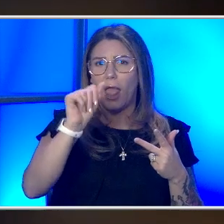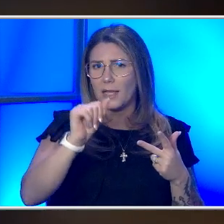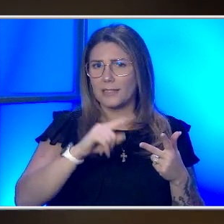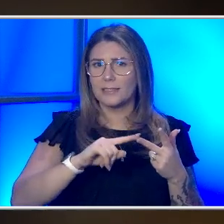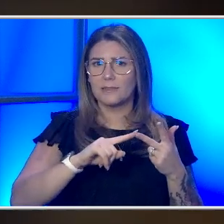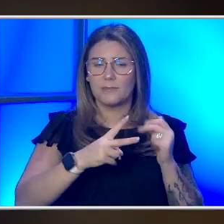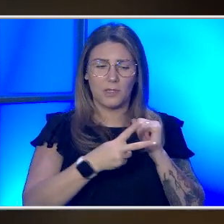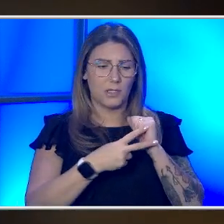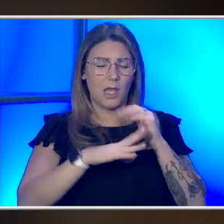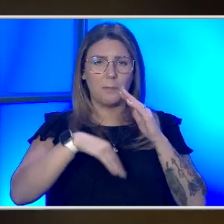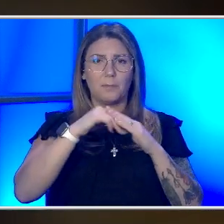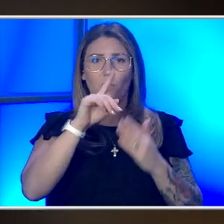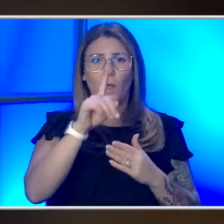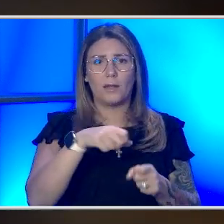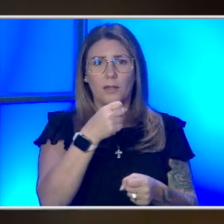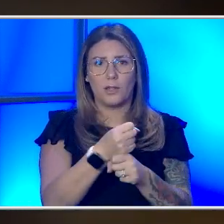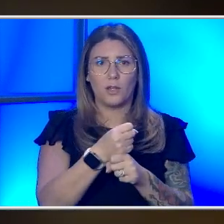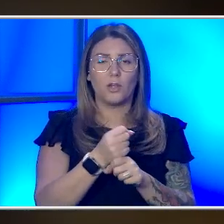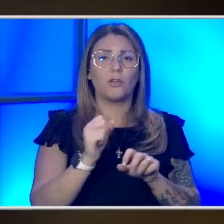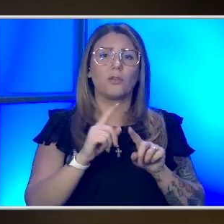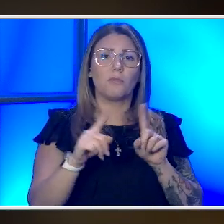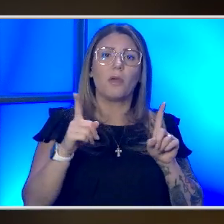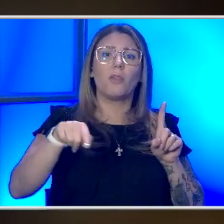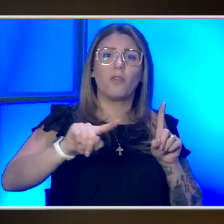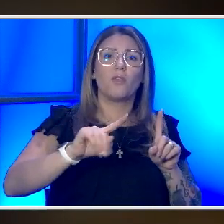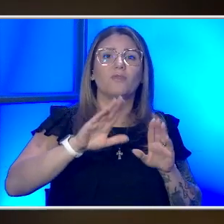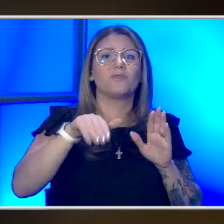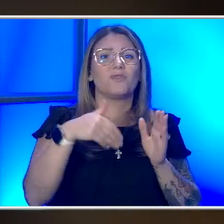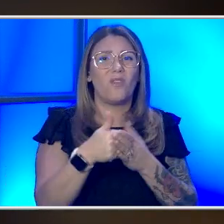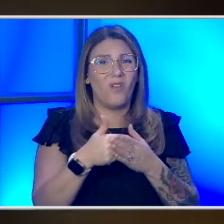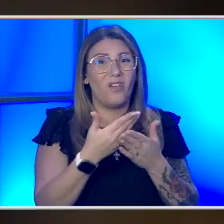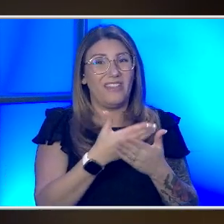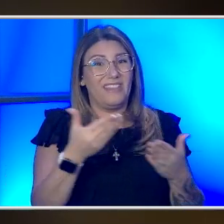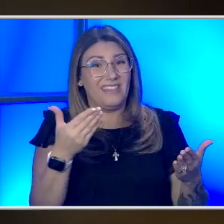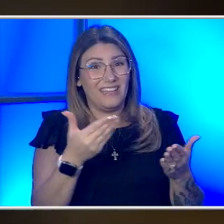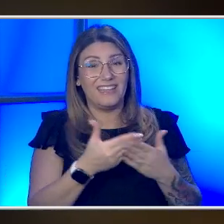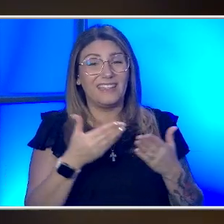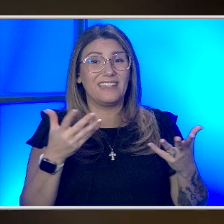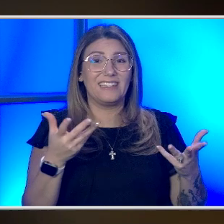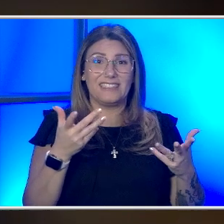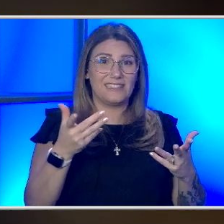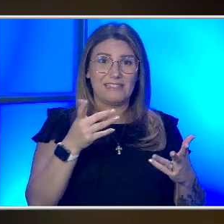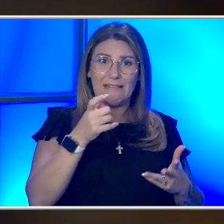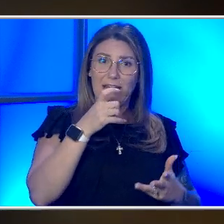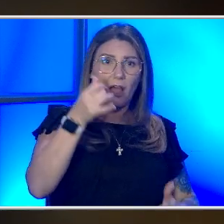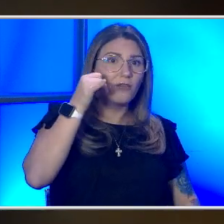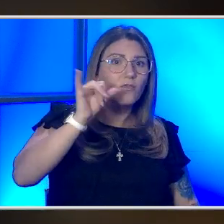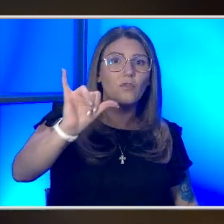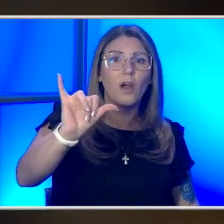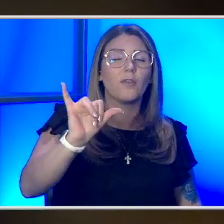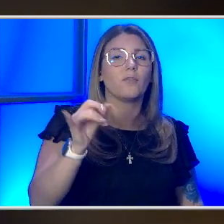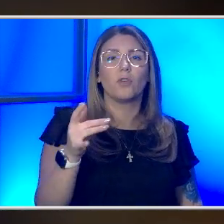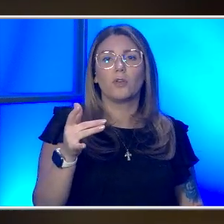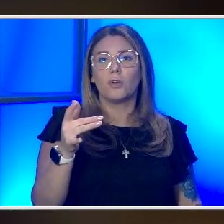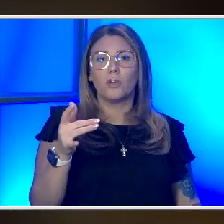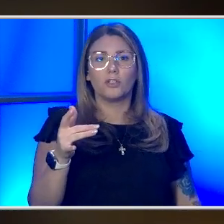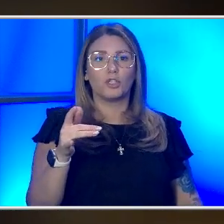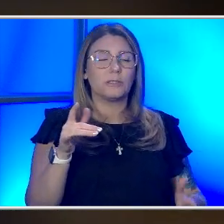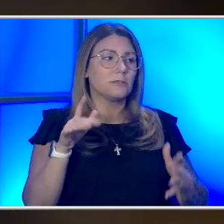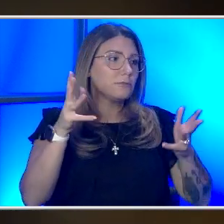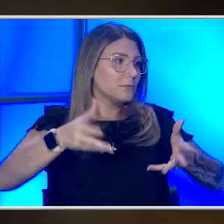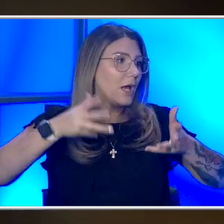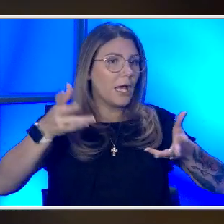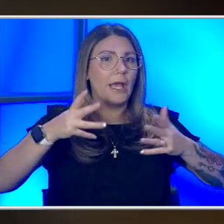year. So these are all perishable products. They aren't going to last, forever on a shelf. And if they do expire, which is